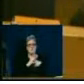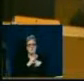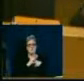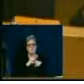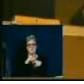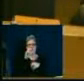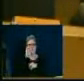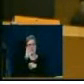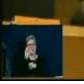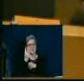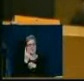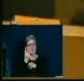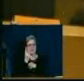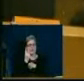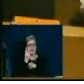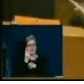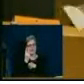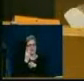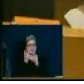December the 2nd, looks like.